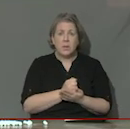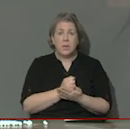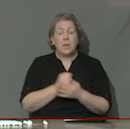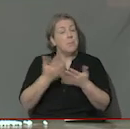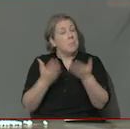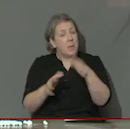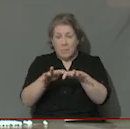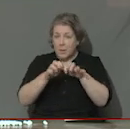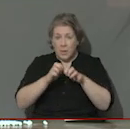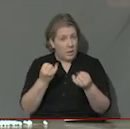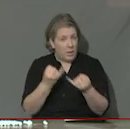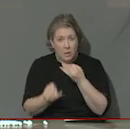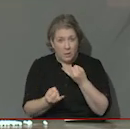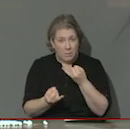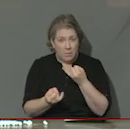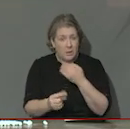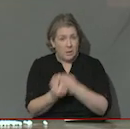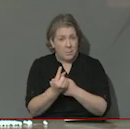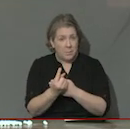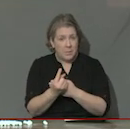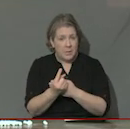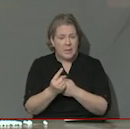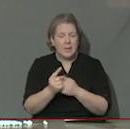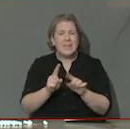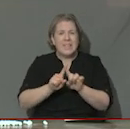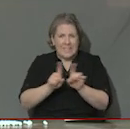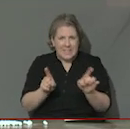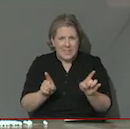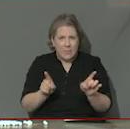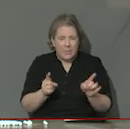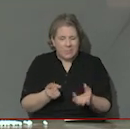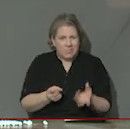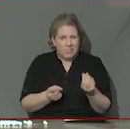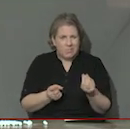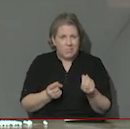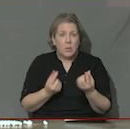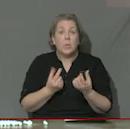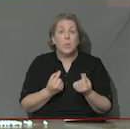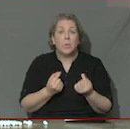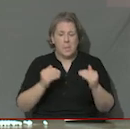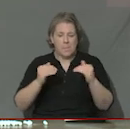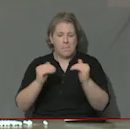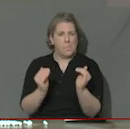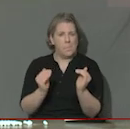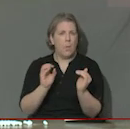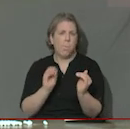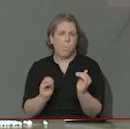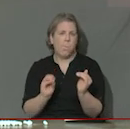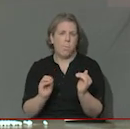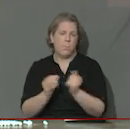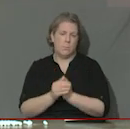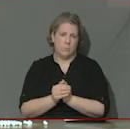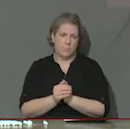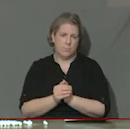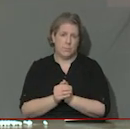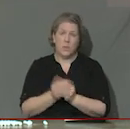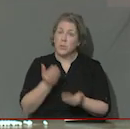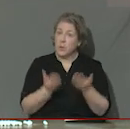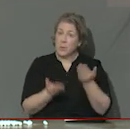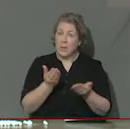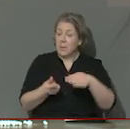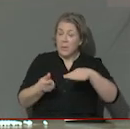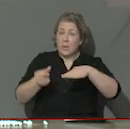exam, you still get the difference between the two, but then you put it in brackets. So even though your